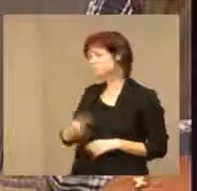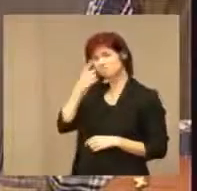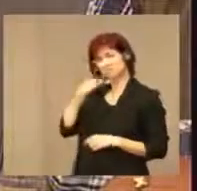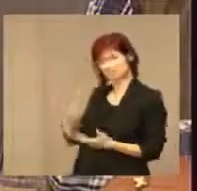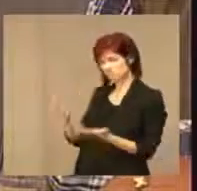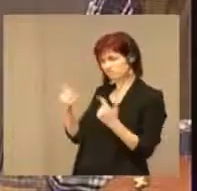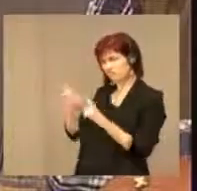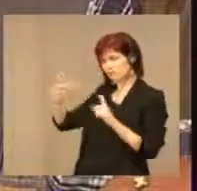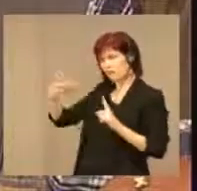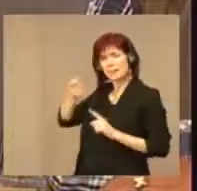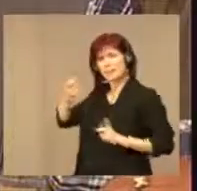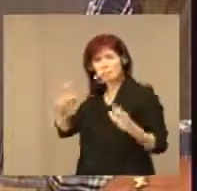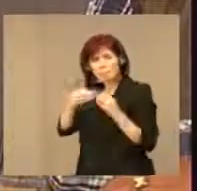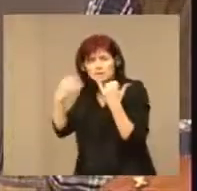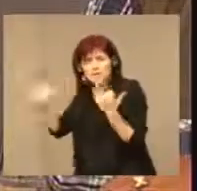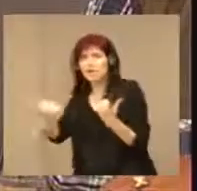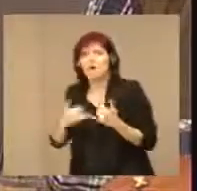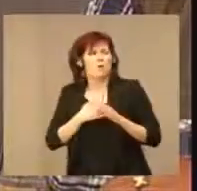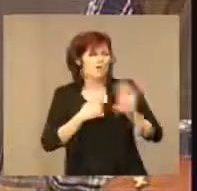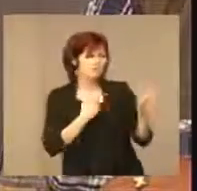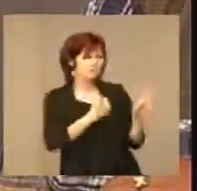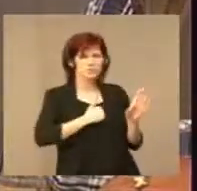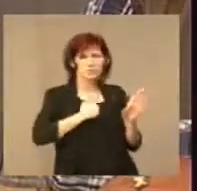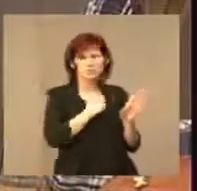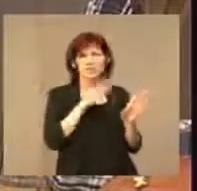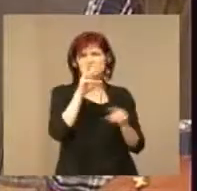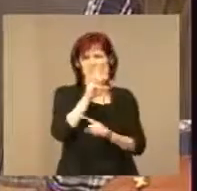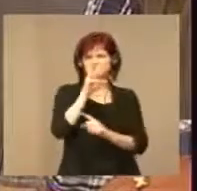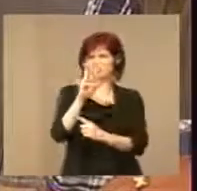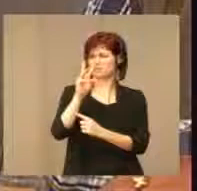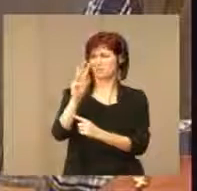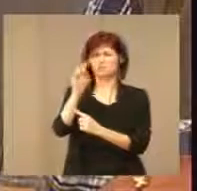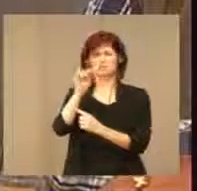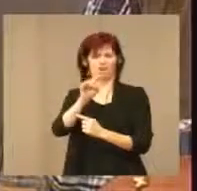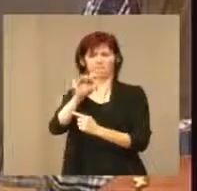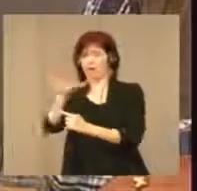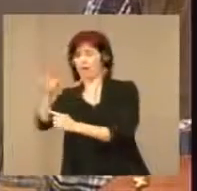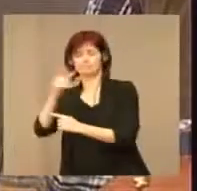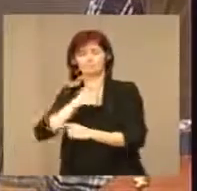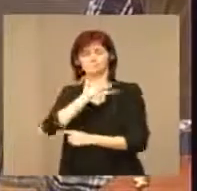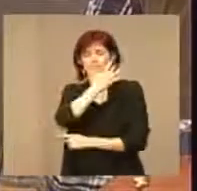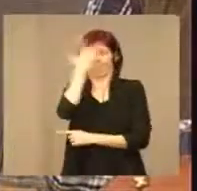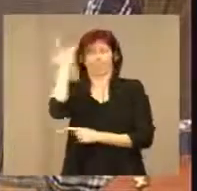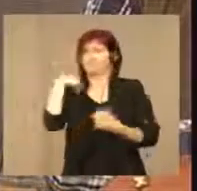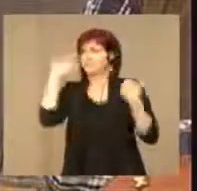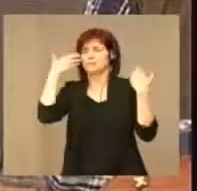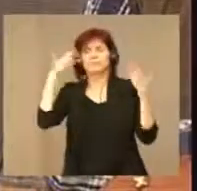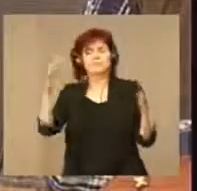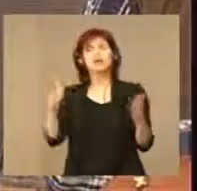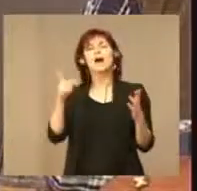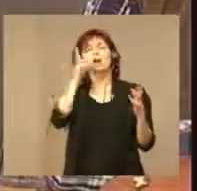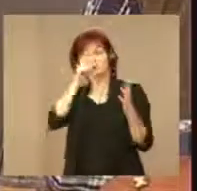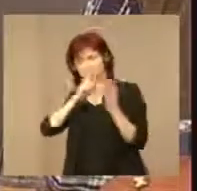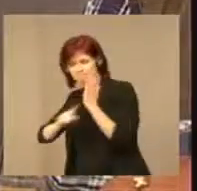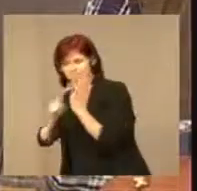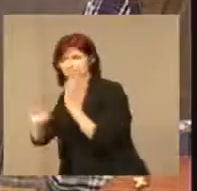later? I'm sorry, I don't have the link. Okay. The www link off the top of my head. Okay. We may be able to get that